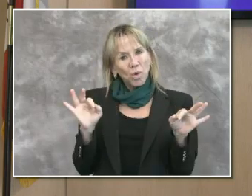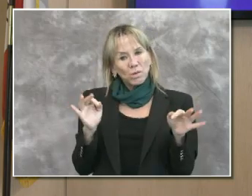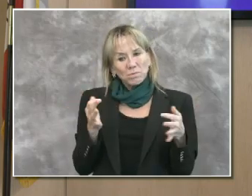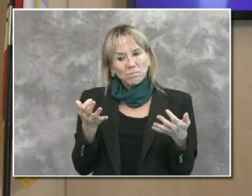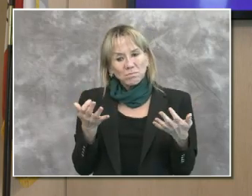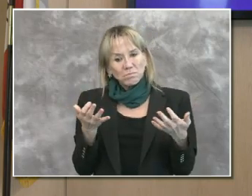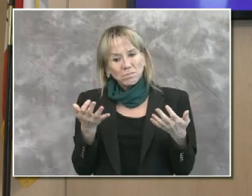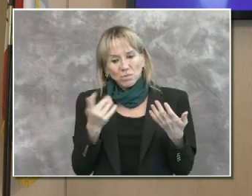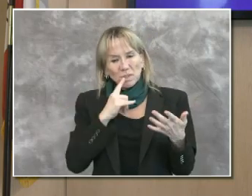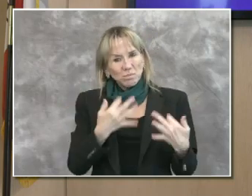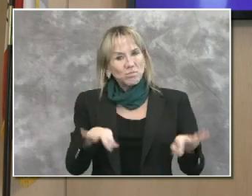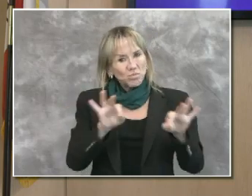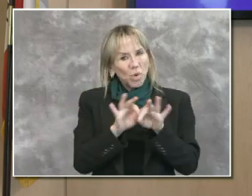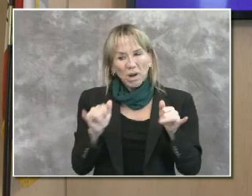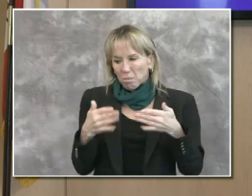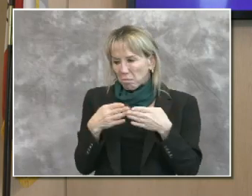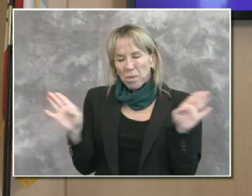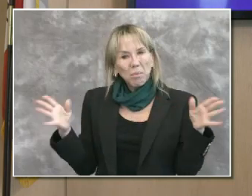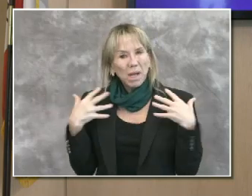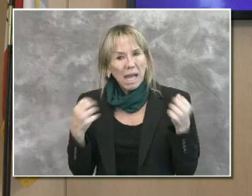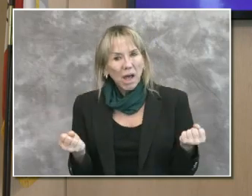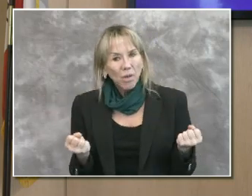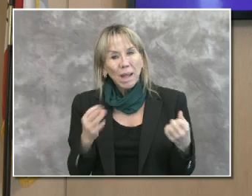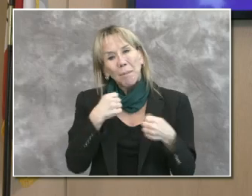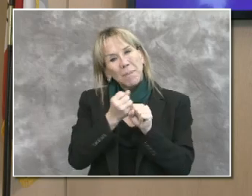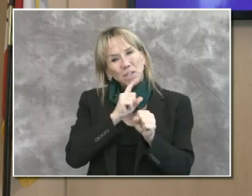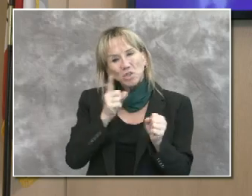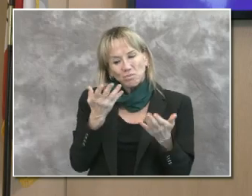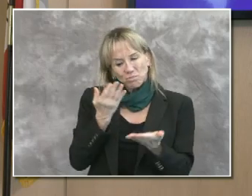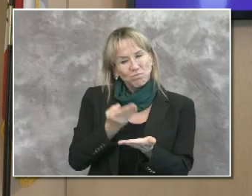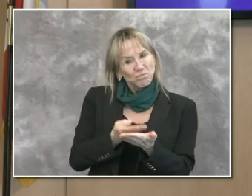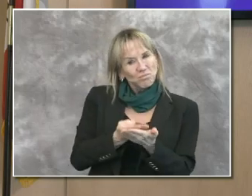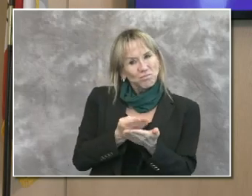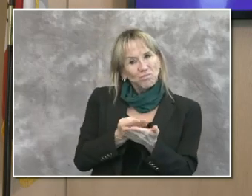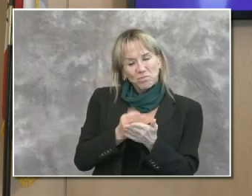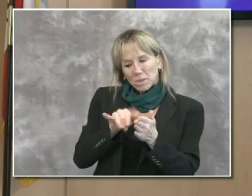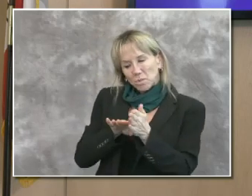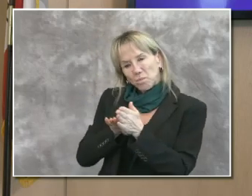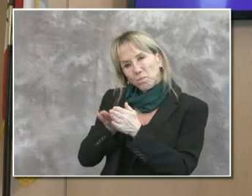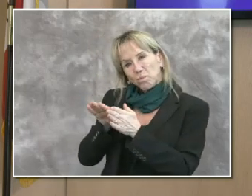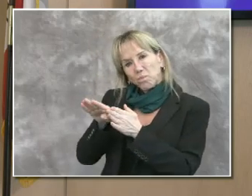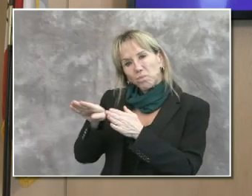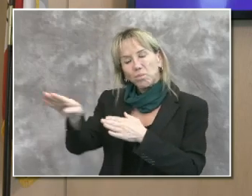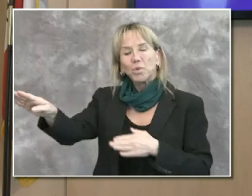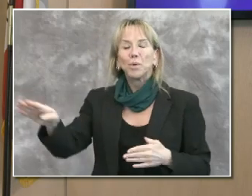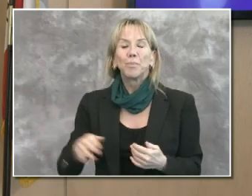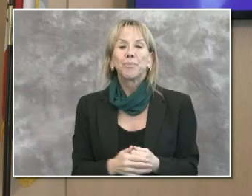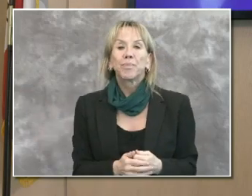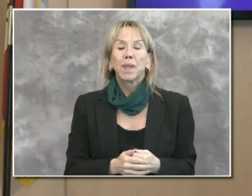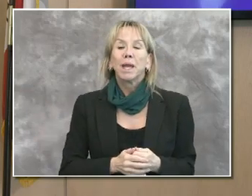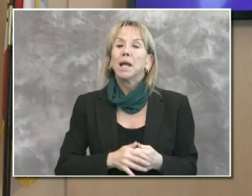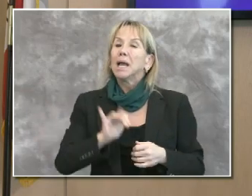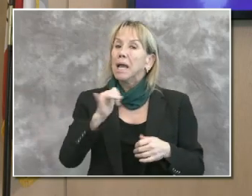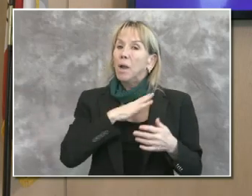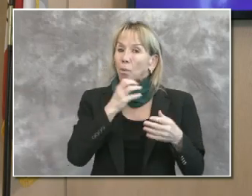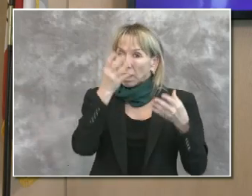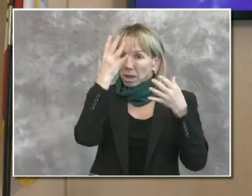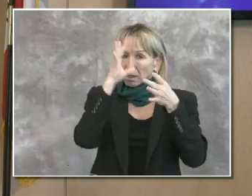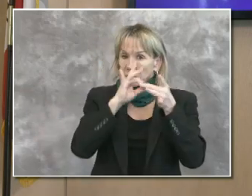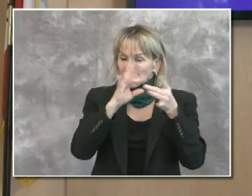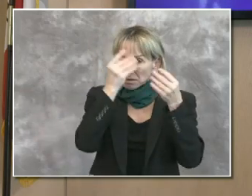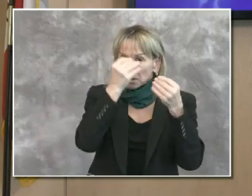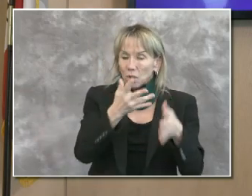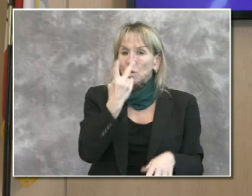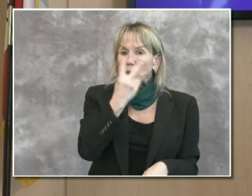the ability to have an economy recover in a smooth line. Before we get into our reports, I want to update on two other things. You've heard us talk about